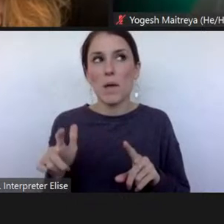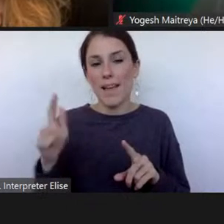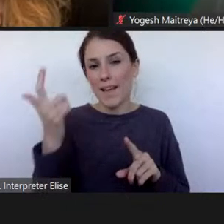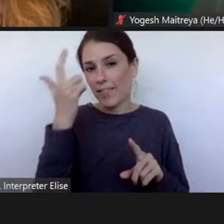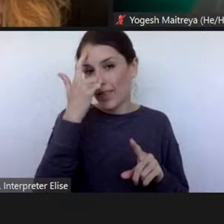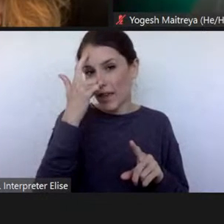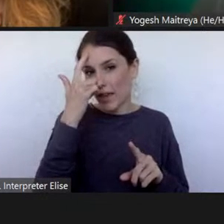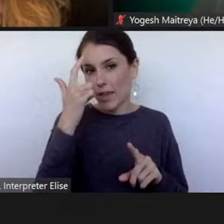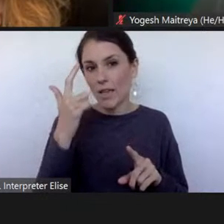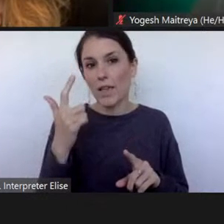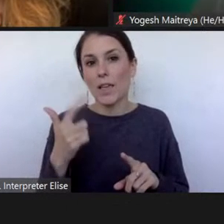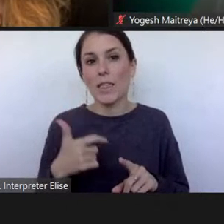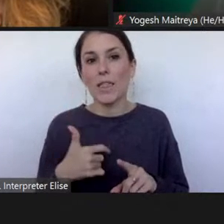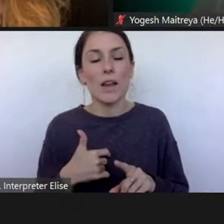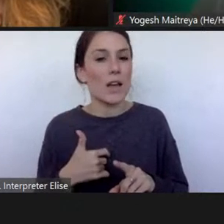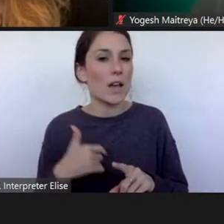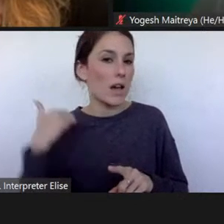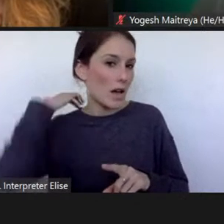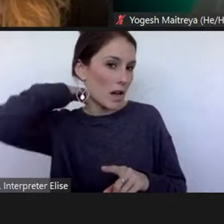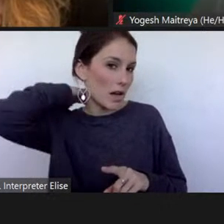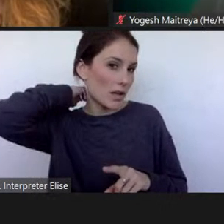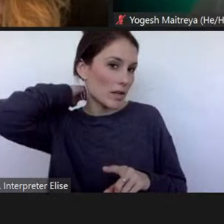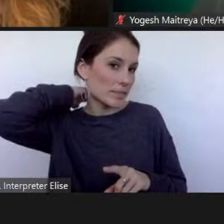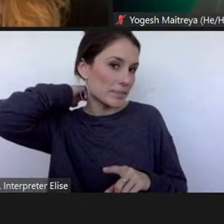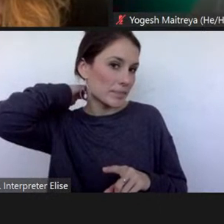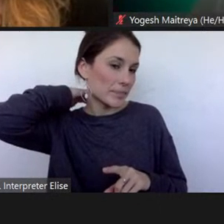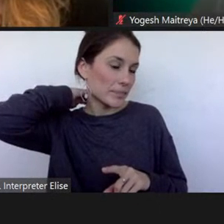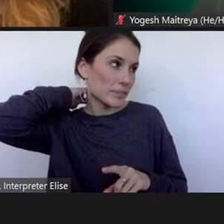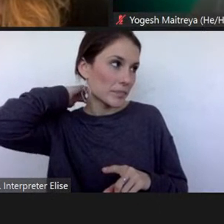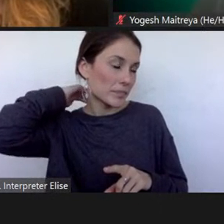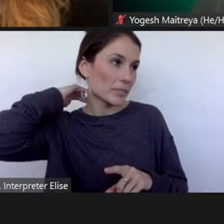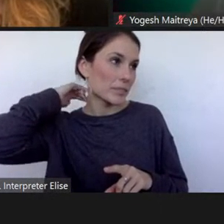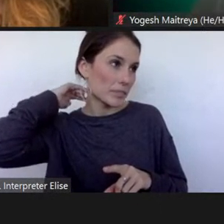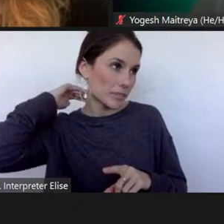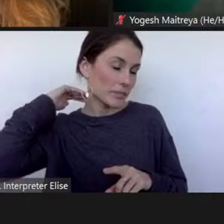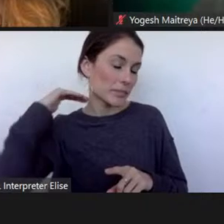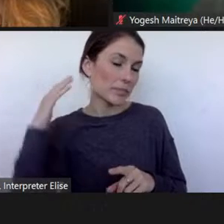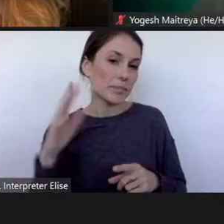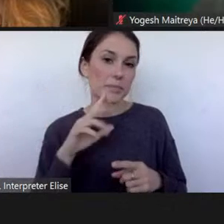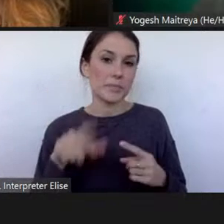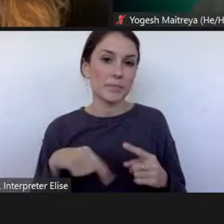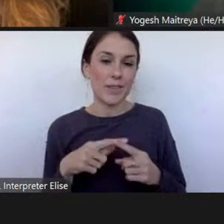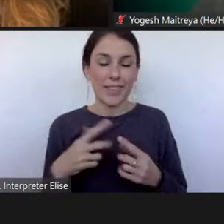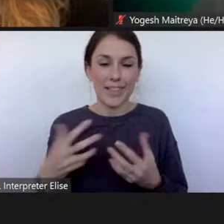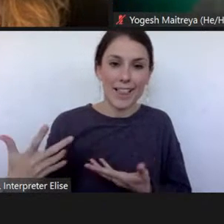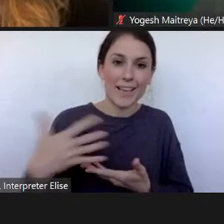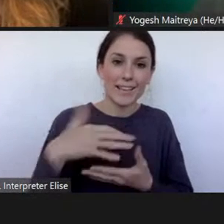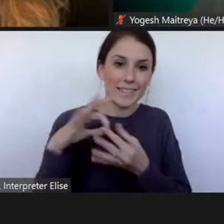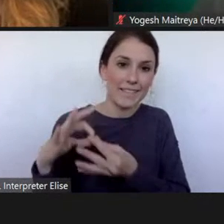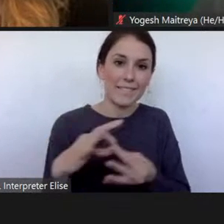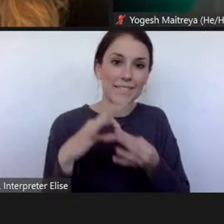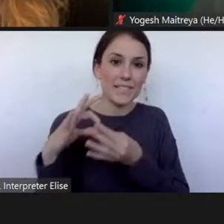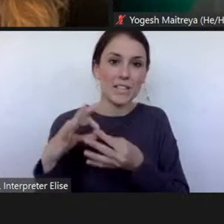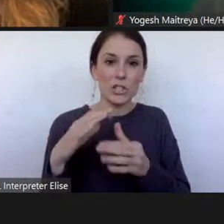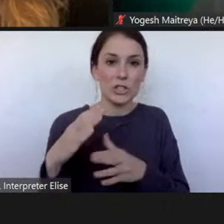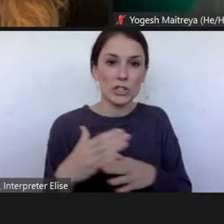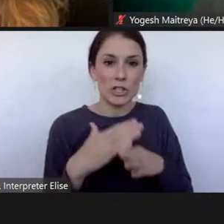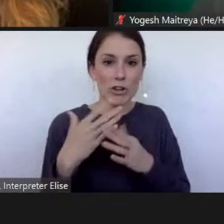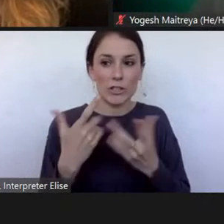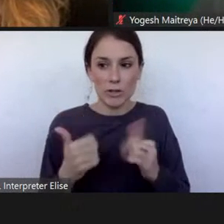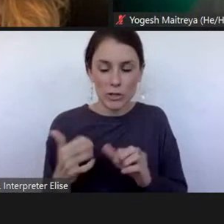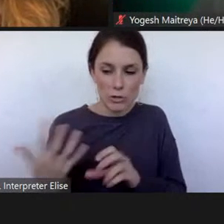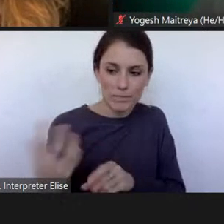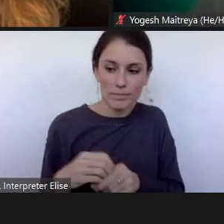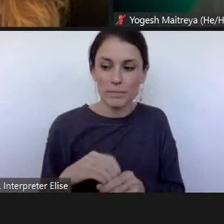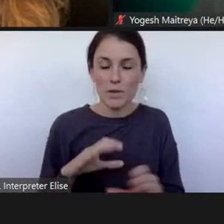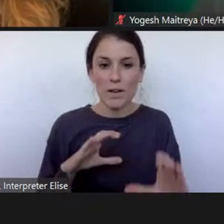raised the collective sharings and tried to put them in conversations, but I'd really like to ask the